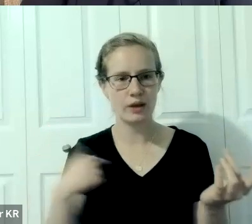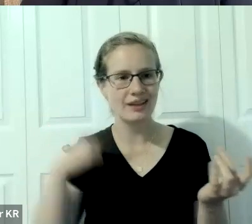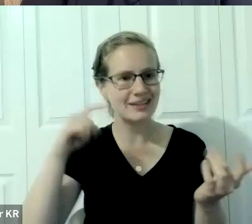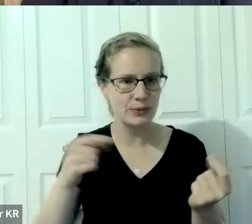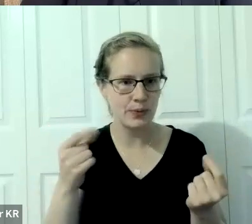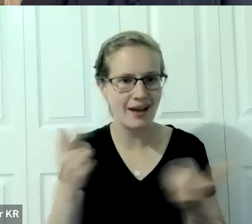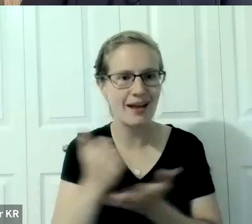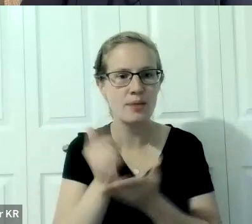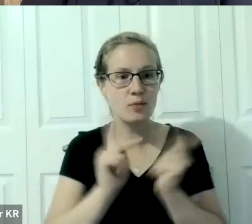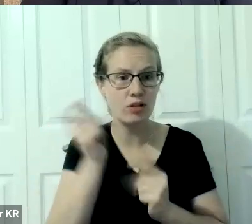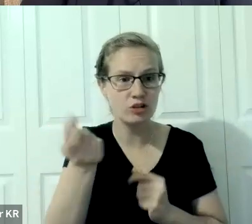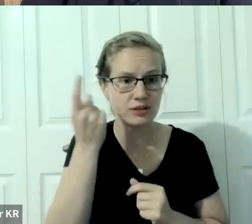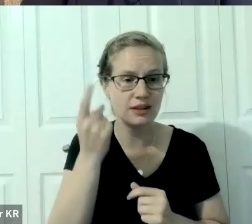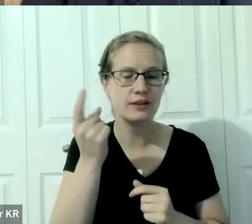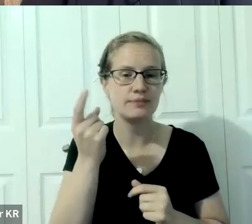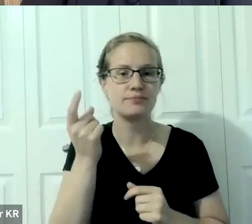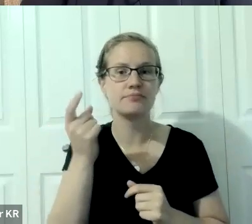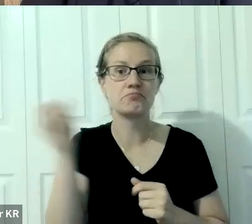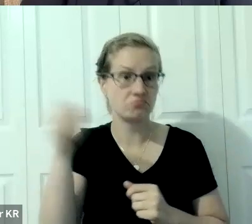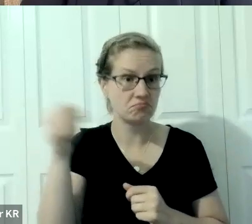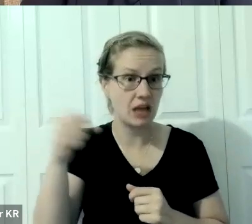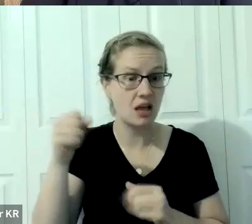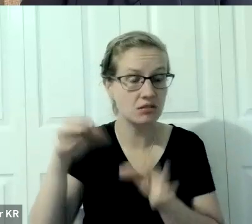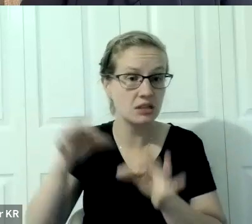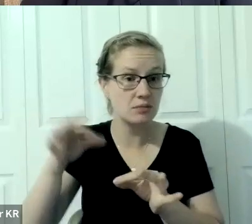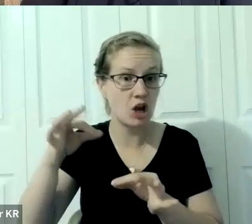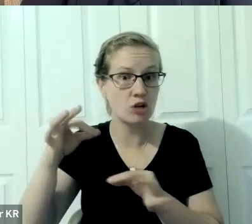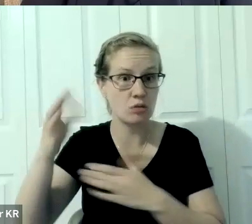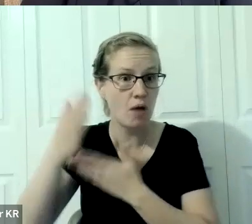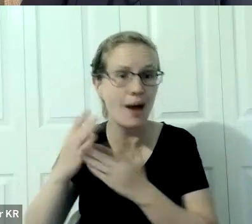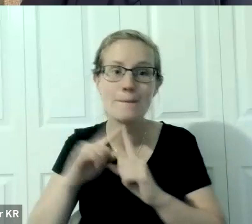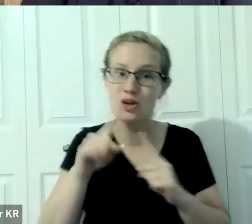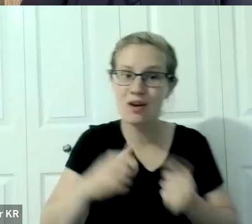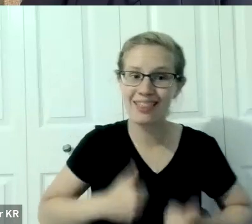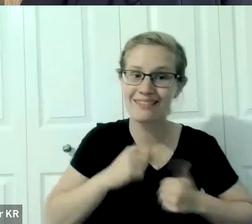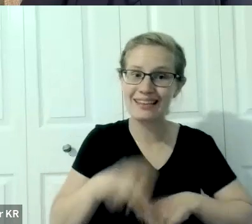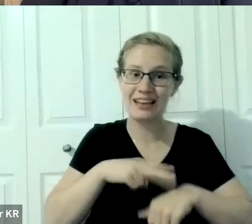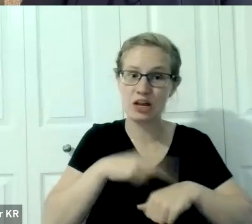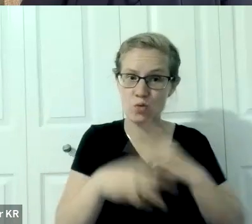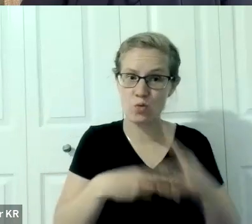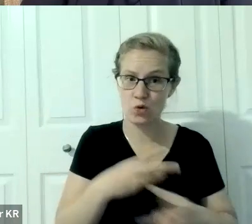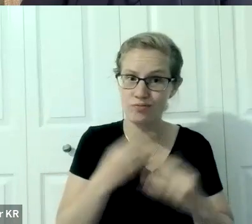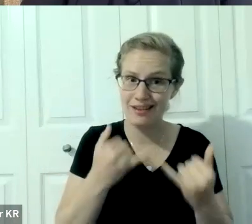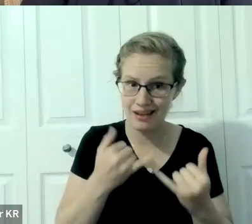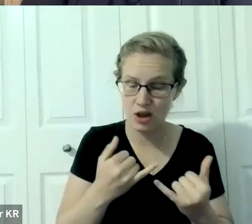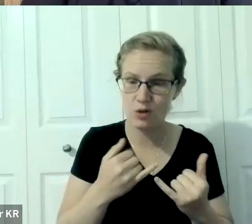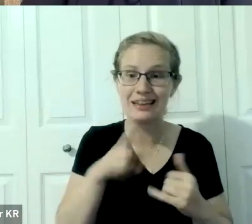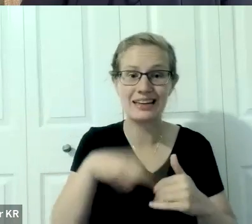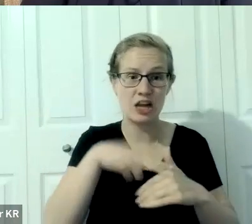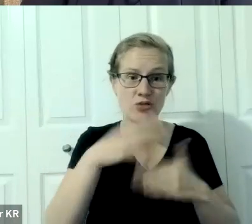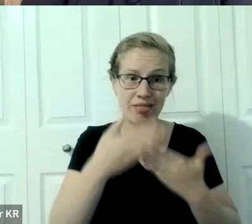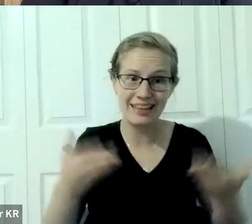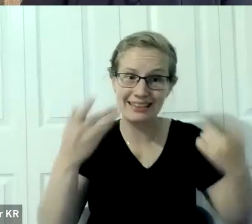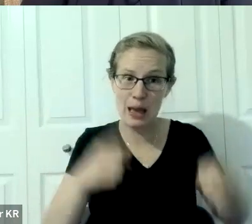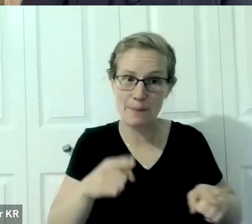people understand that, yeah, there is a spiritual realm, but you're living in the natural realm, and natural things